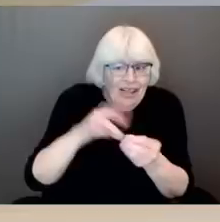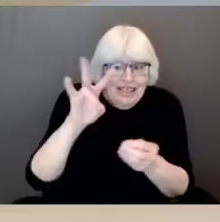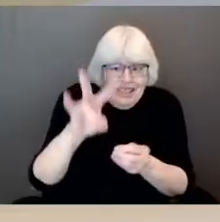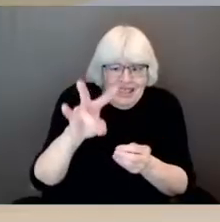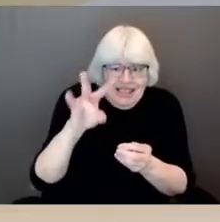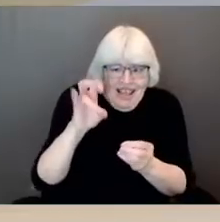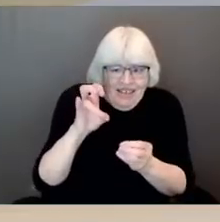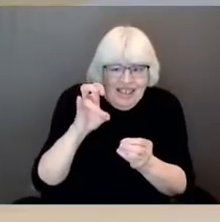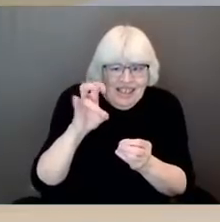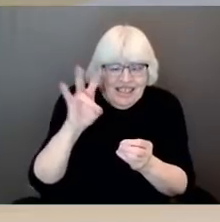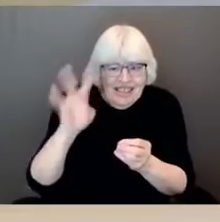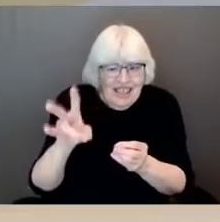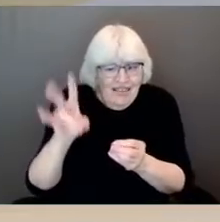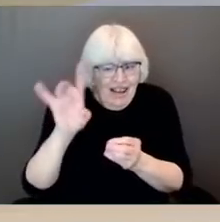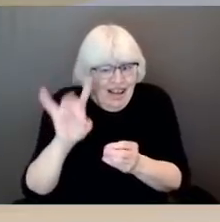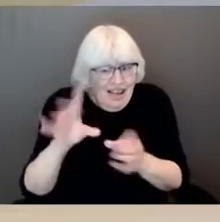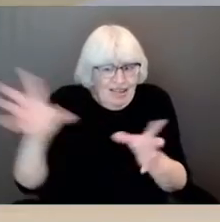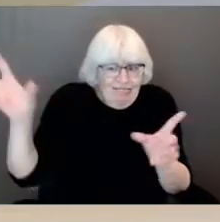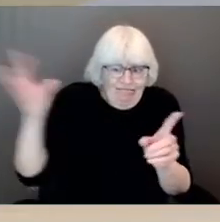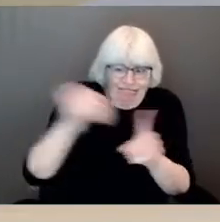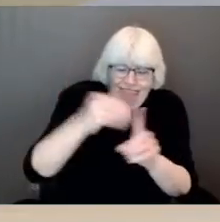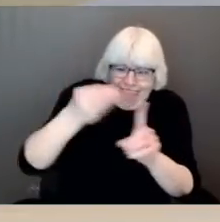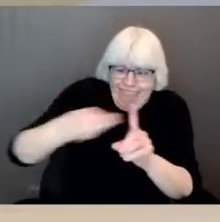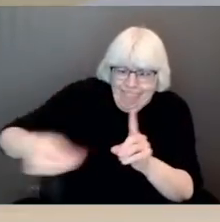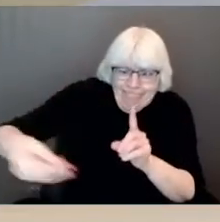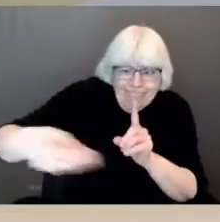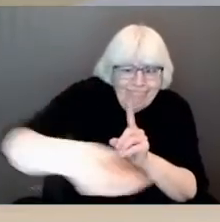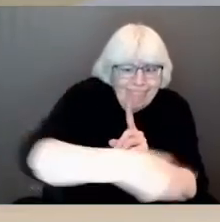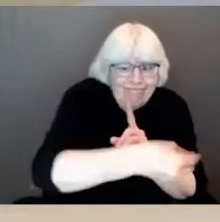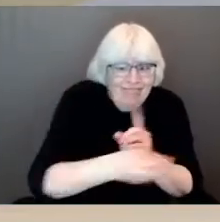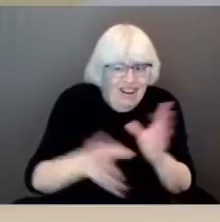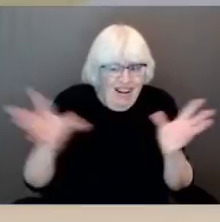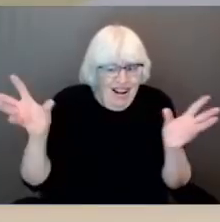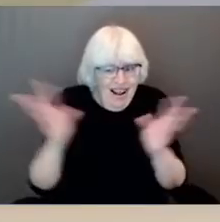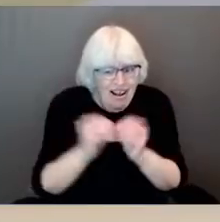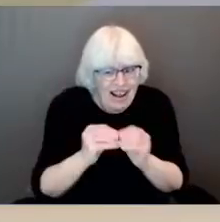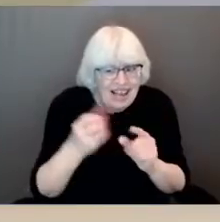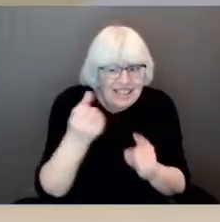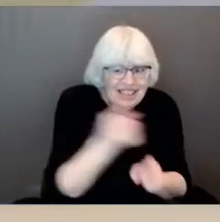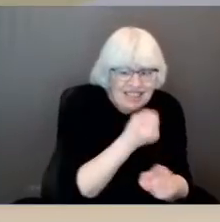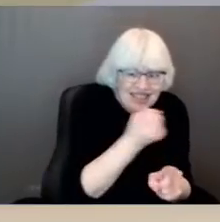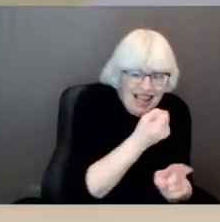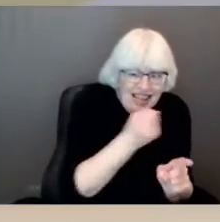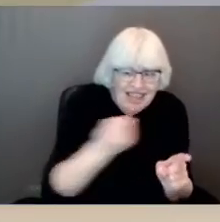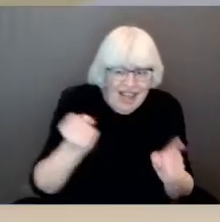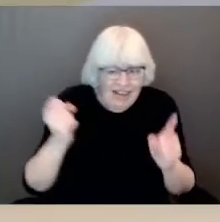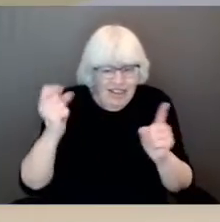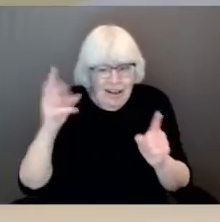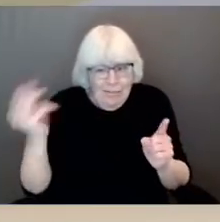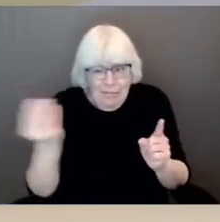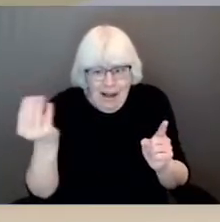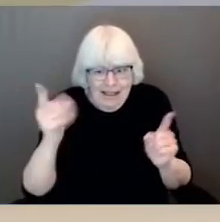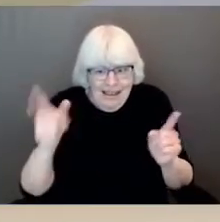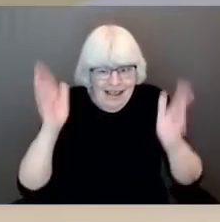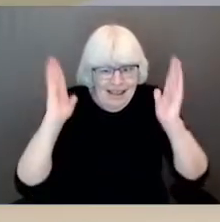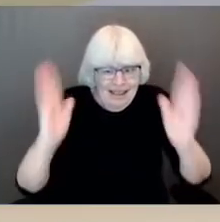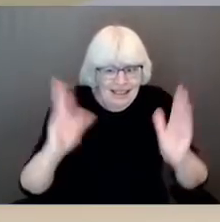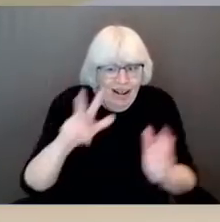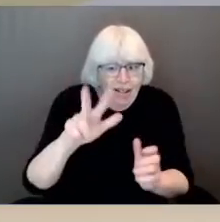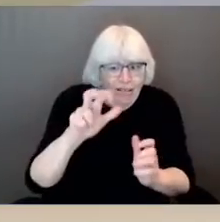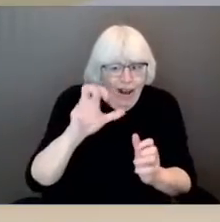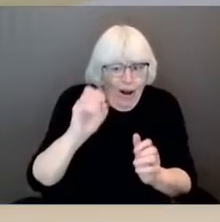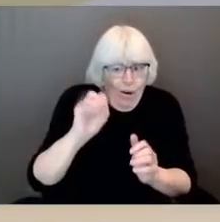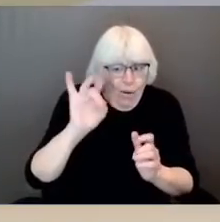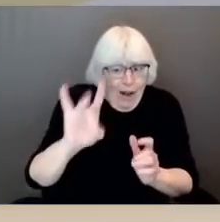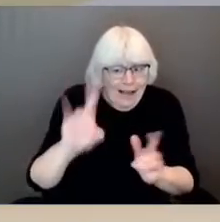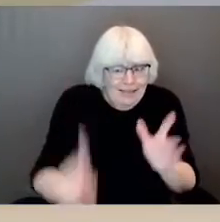province. During the 3-day period from Saturday to Monday, they reported 308 new cases. They have 49 people